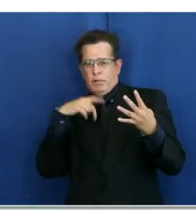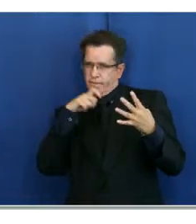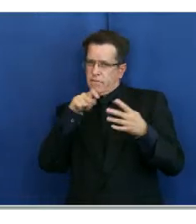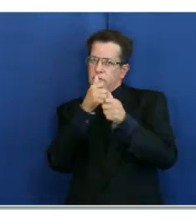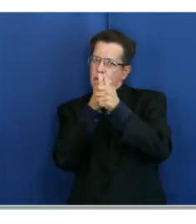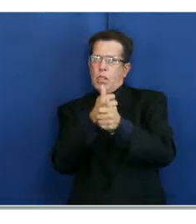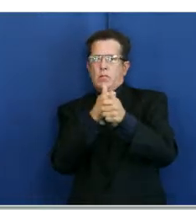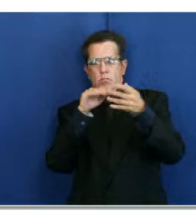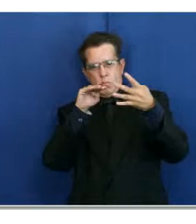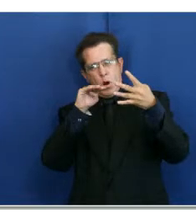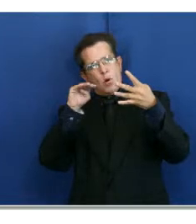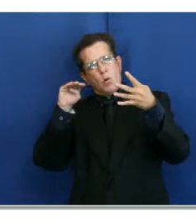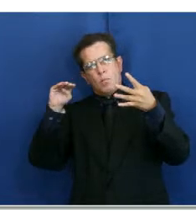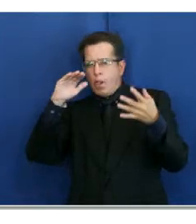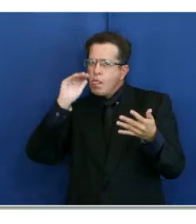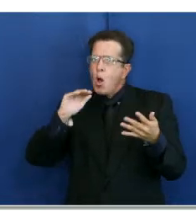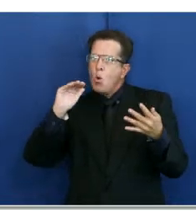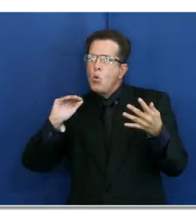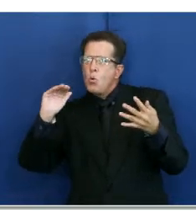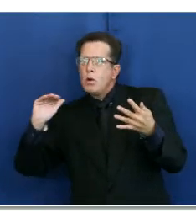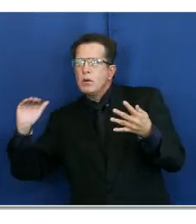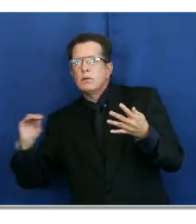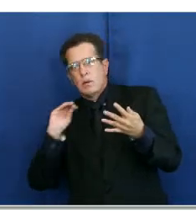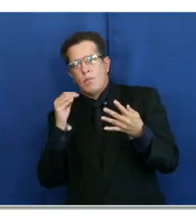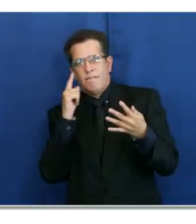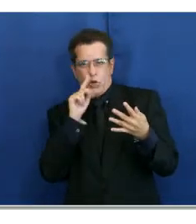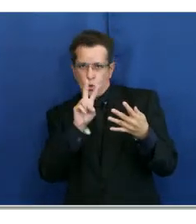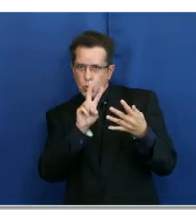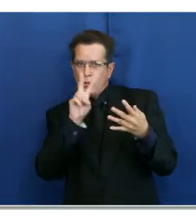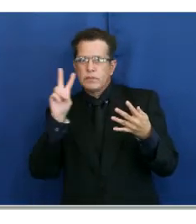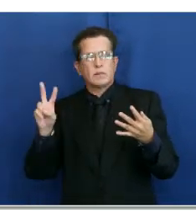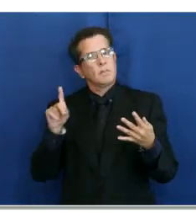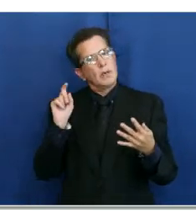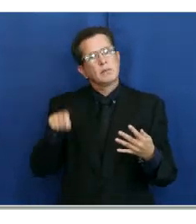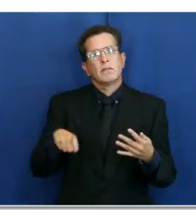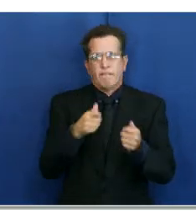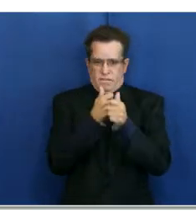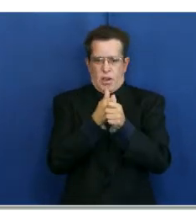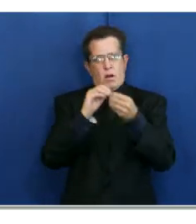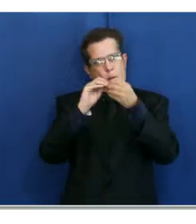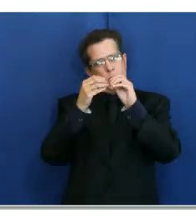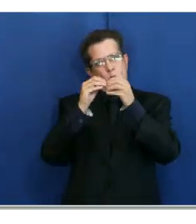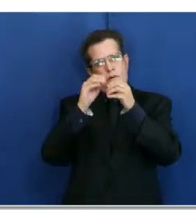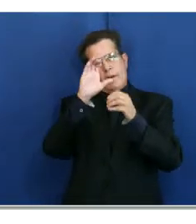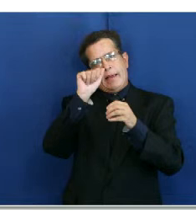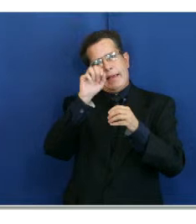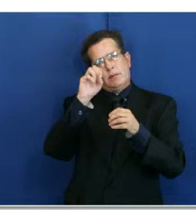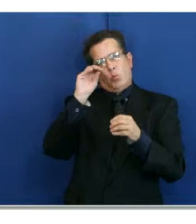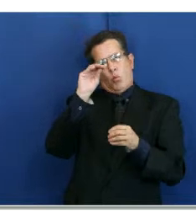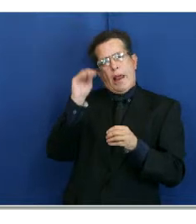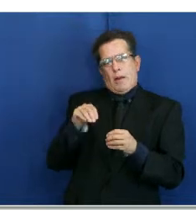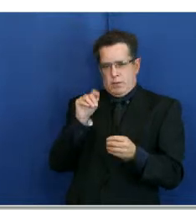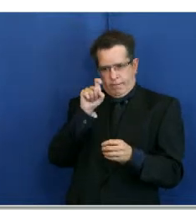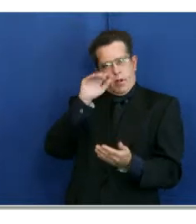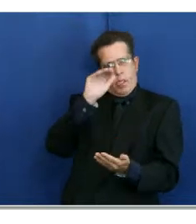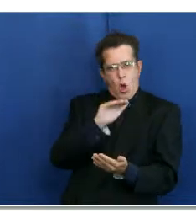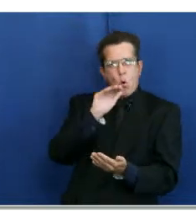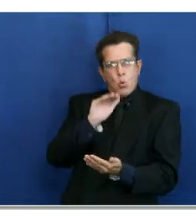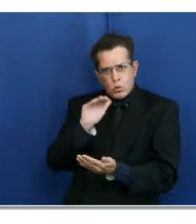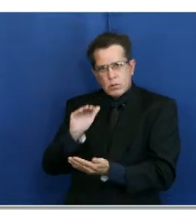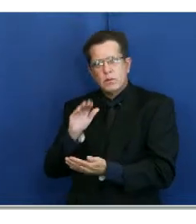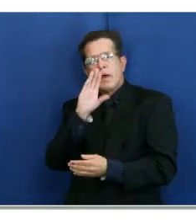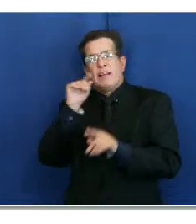maintain our current status, we have to have the numbers, case rates, and